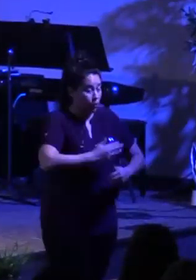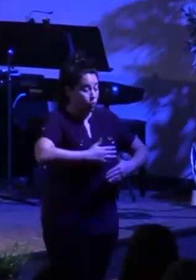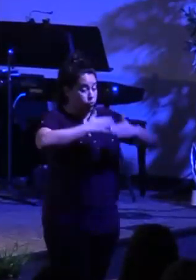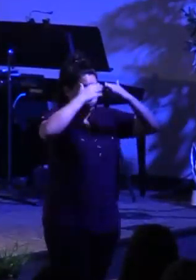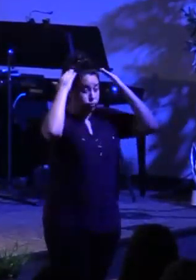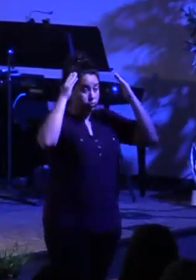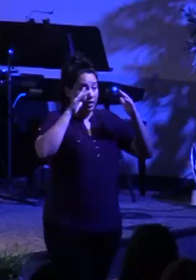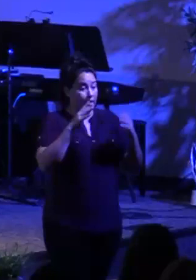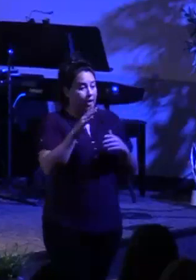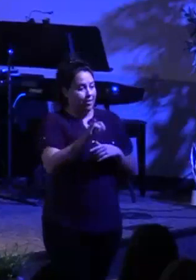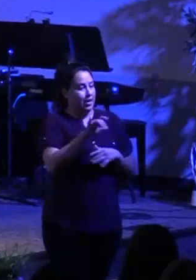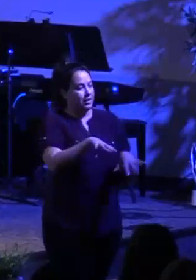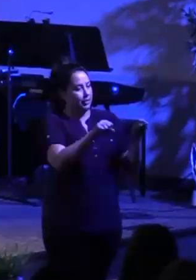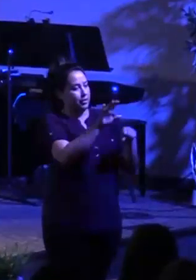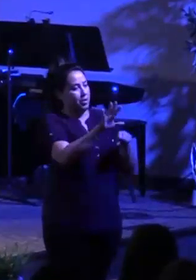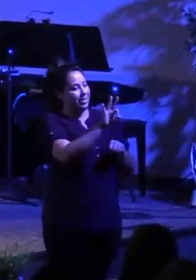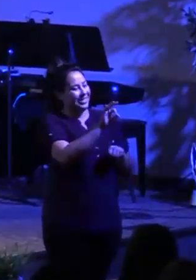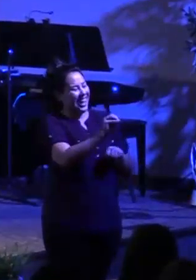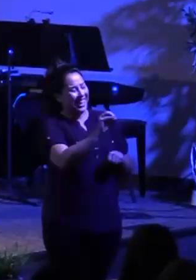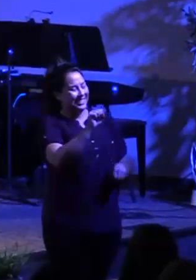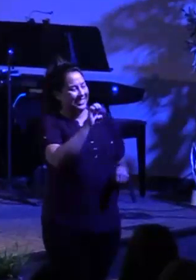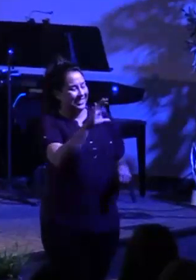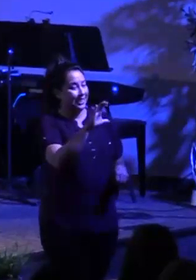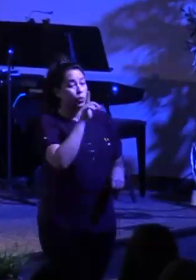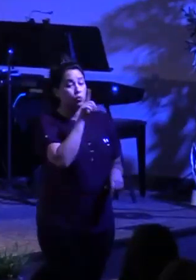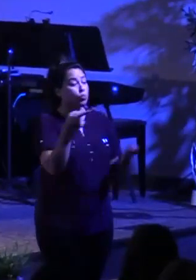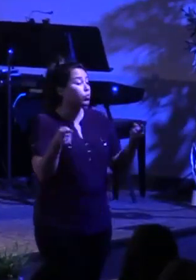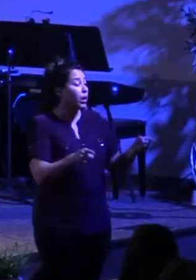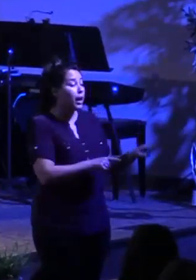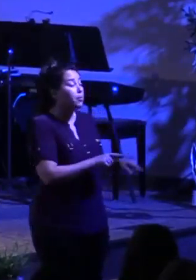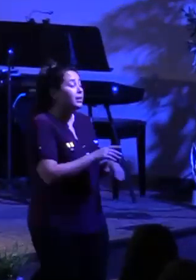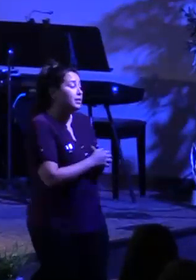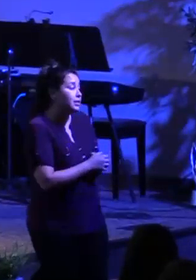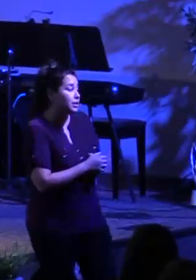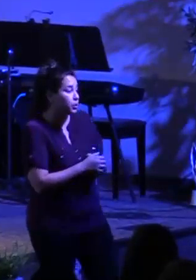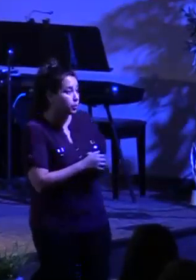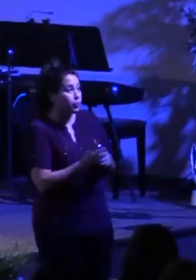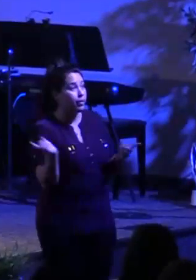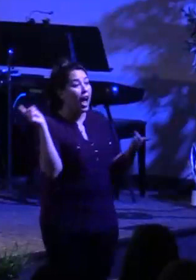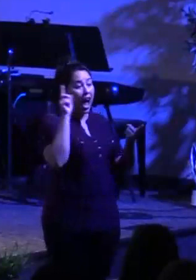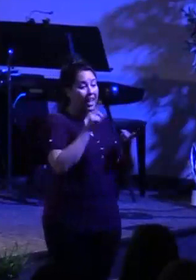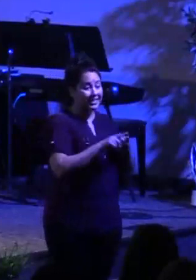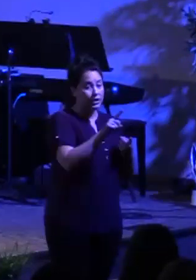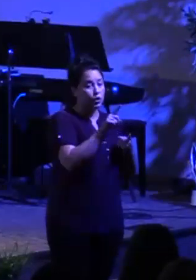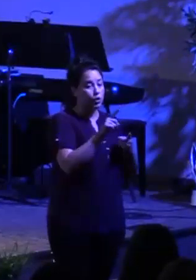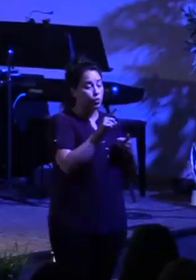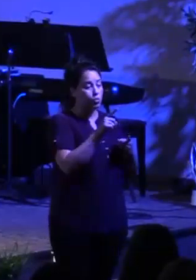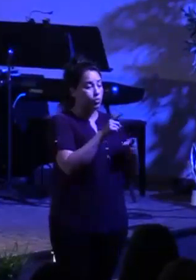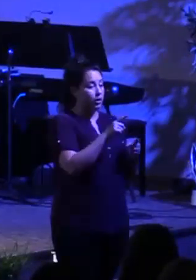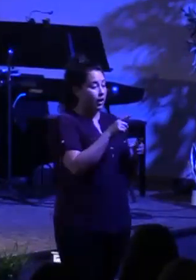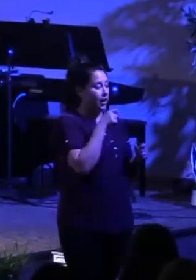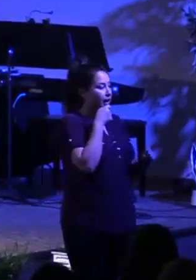90 seconds. Basically what happens, she goes, is that until you hit those 90 seconds, you know how you